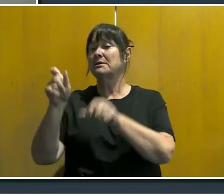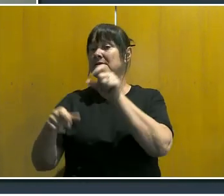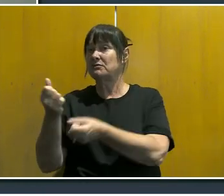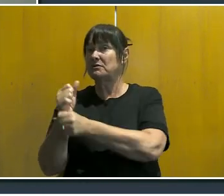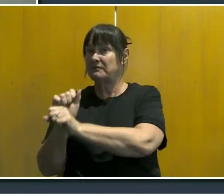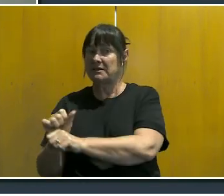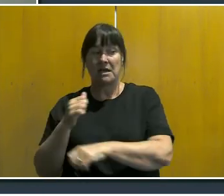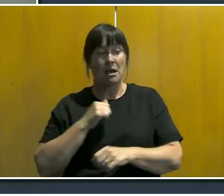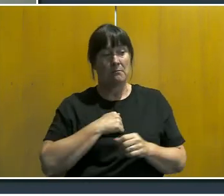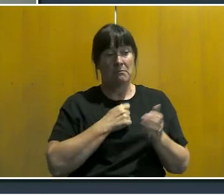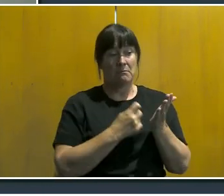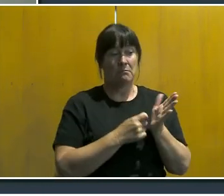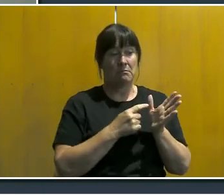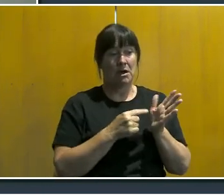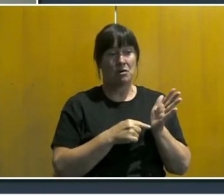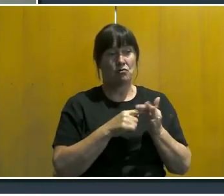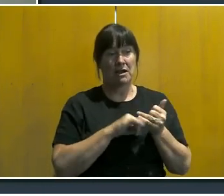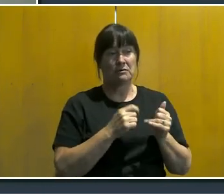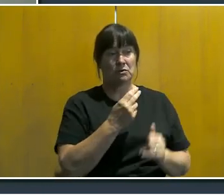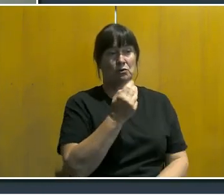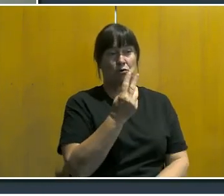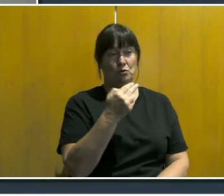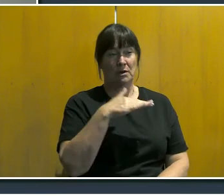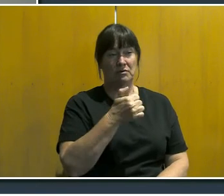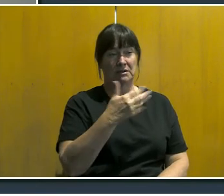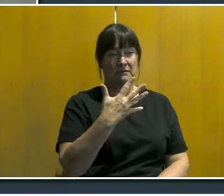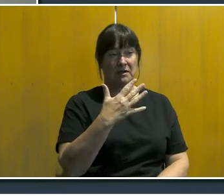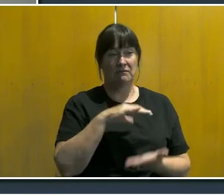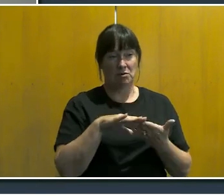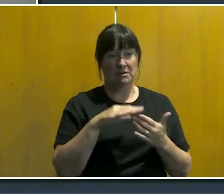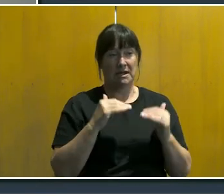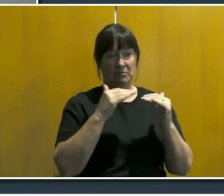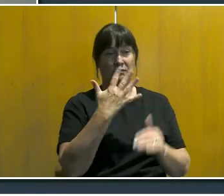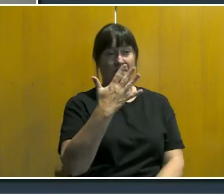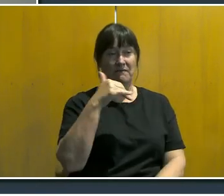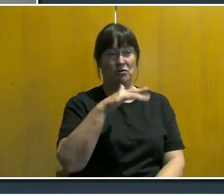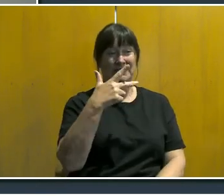have gone from $265 a year to $570.